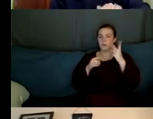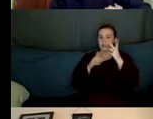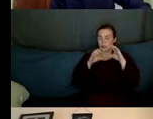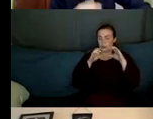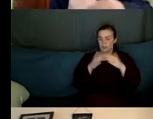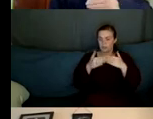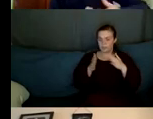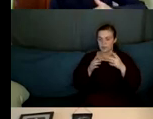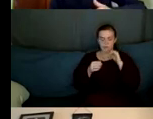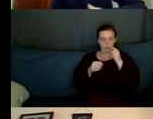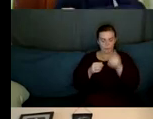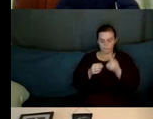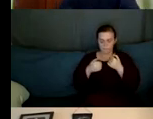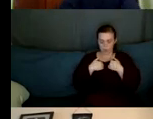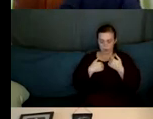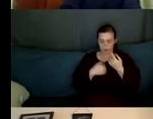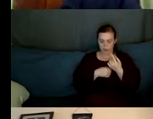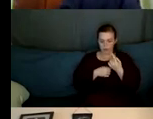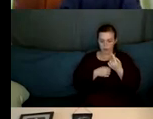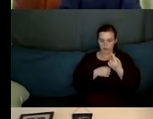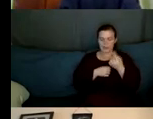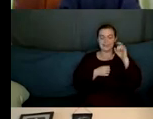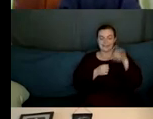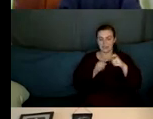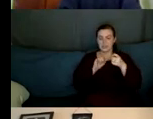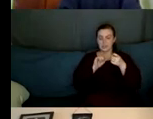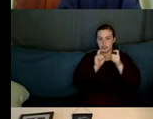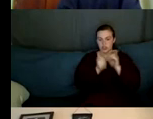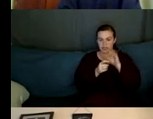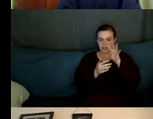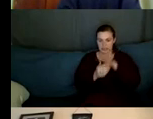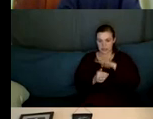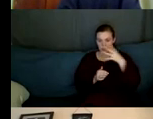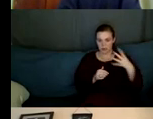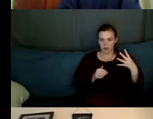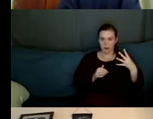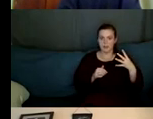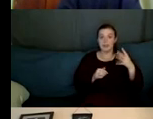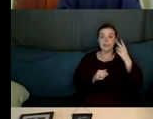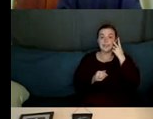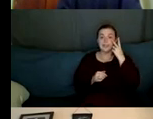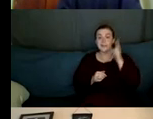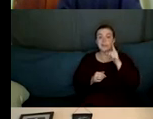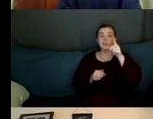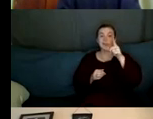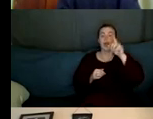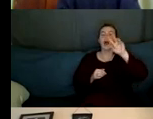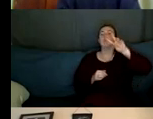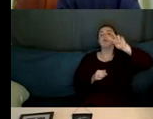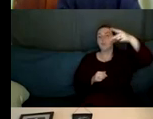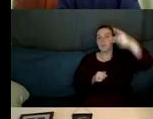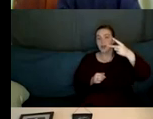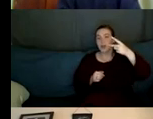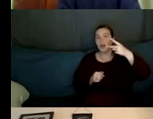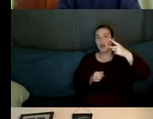have 1. So I have to change my schedule. So you can see up here, I switched them and I said, oh, you know what? Instead of